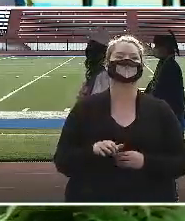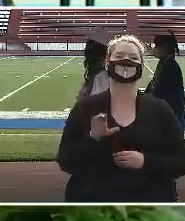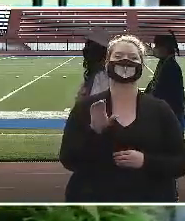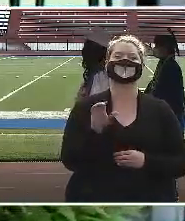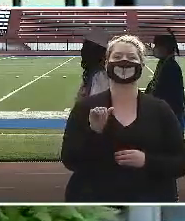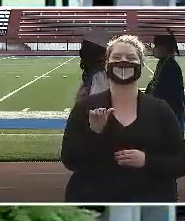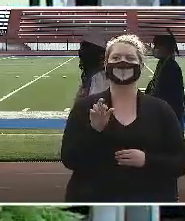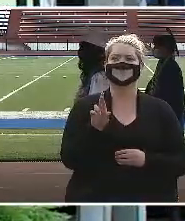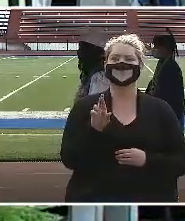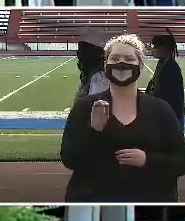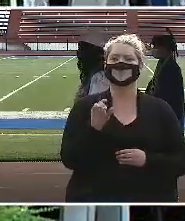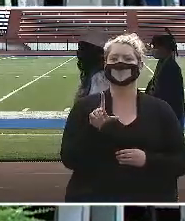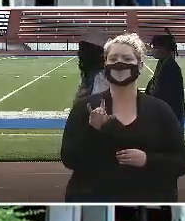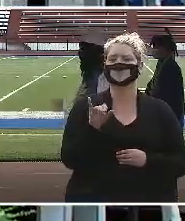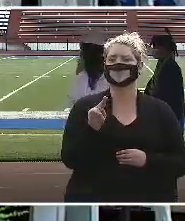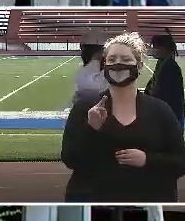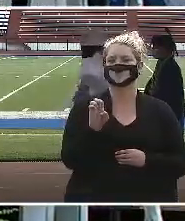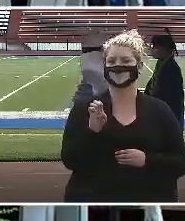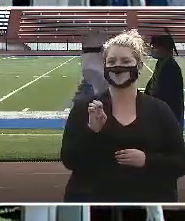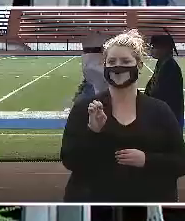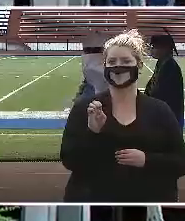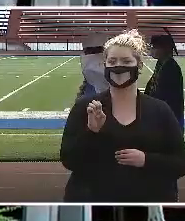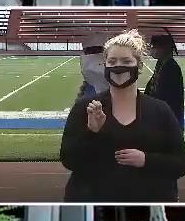Caroline Urright.